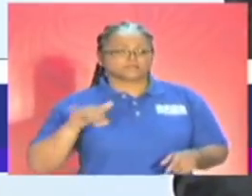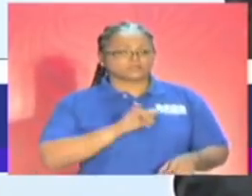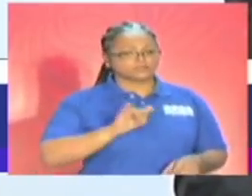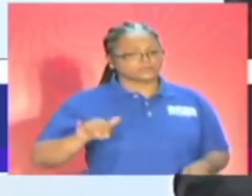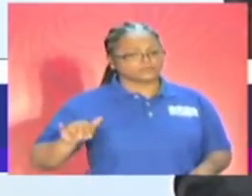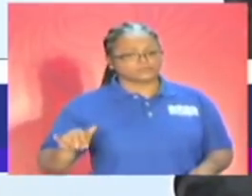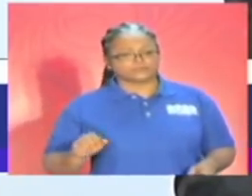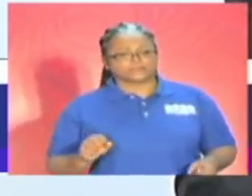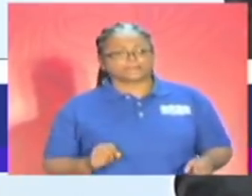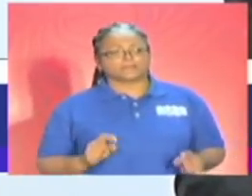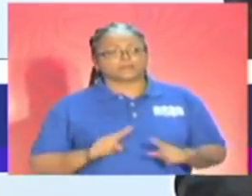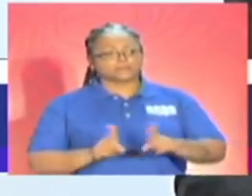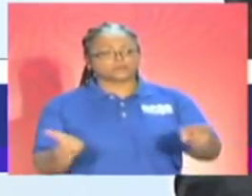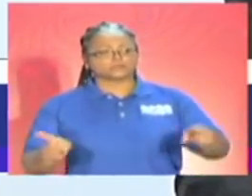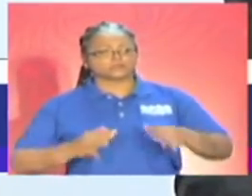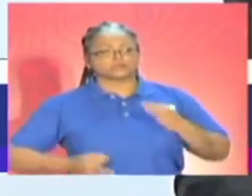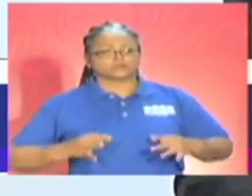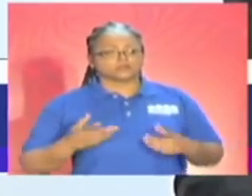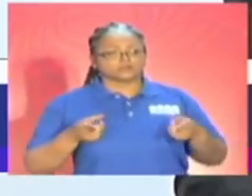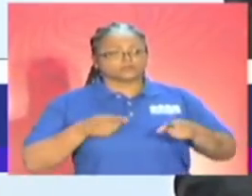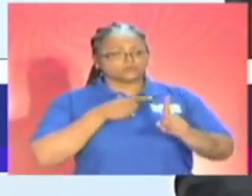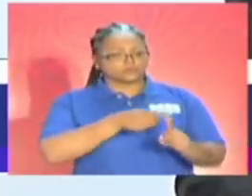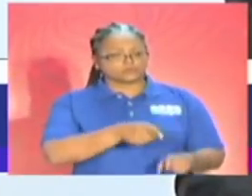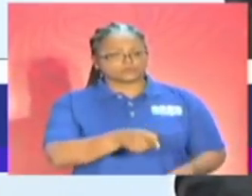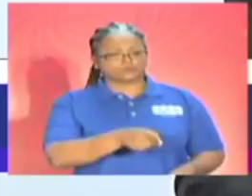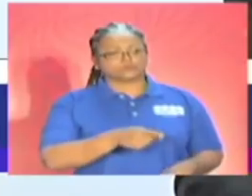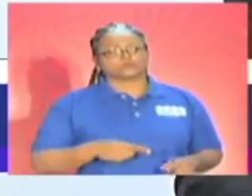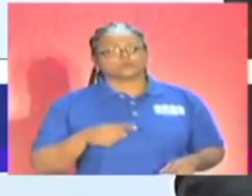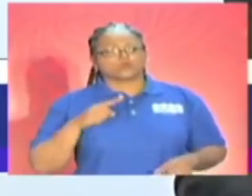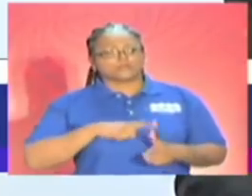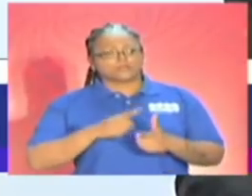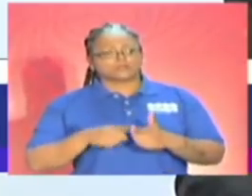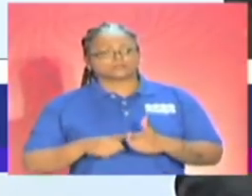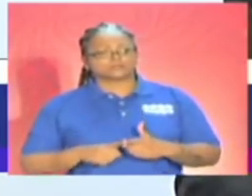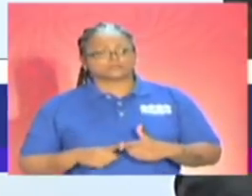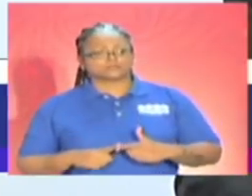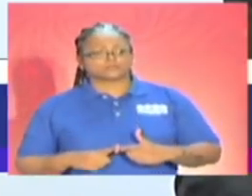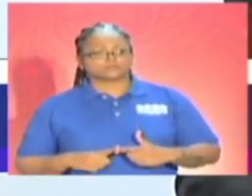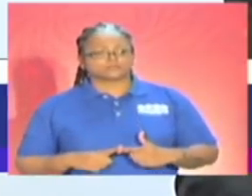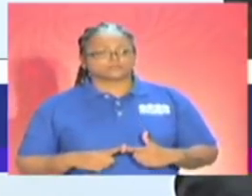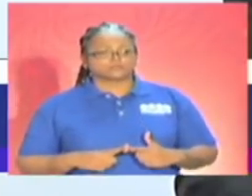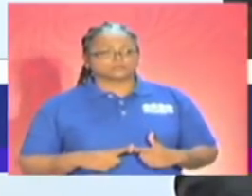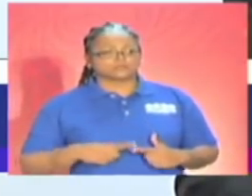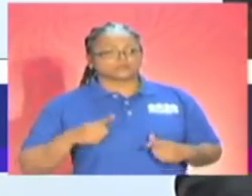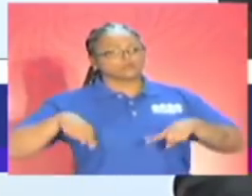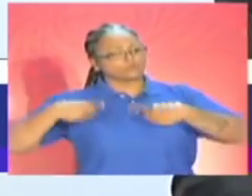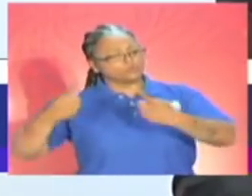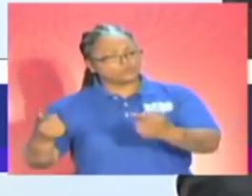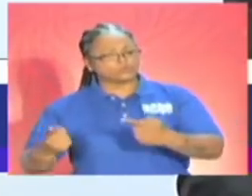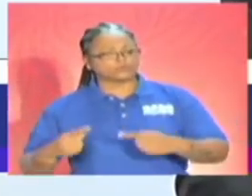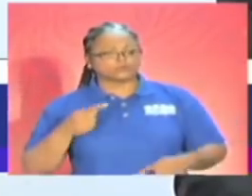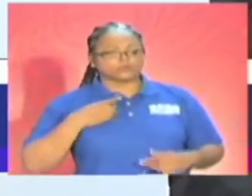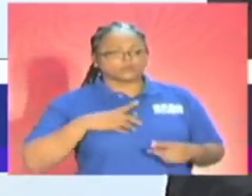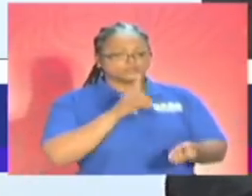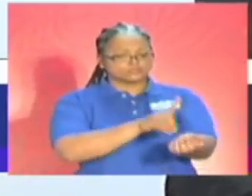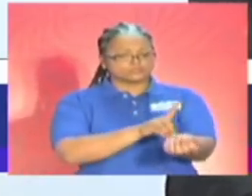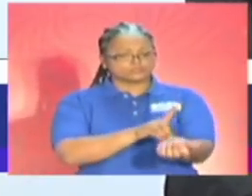But certainly if you have a case and you want that person to be referred to us, we'll be happy to look into it and have them see a physician. Dr.